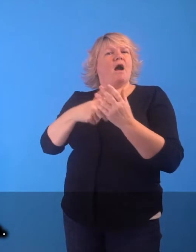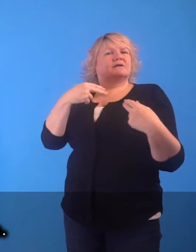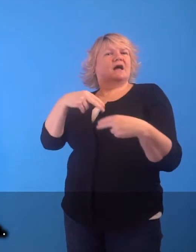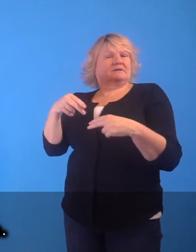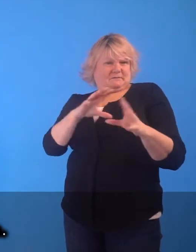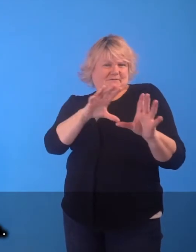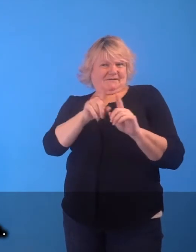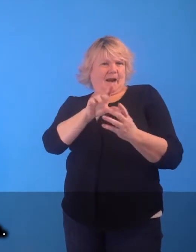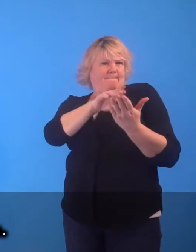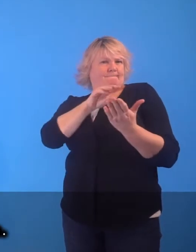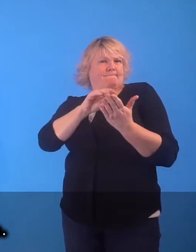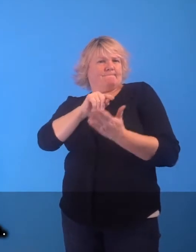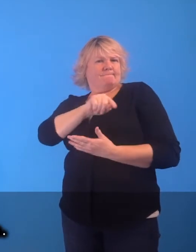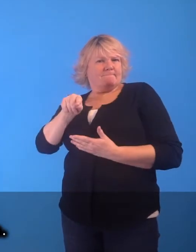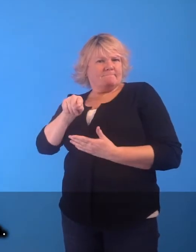the Myanmar dancers.